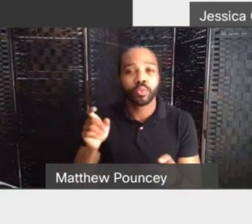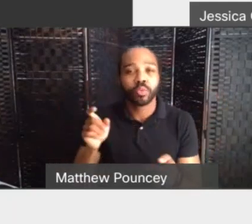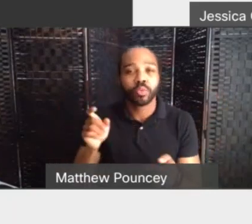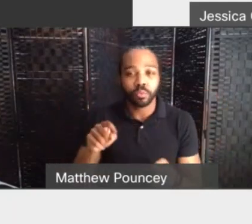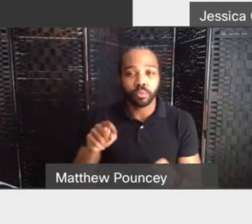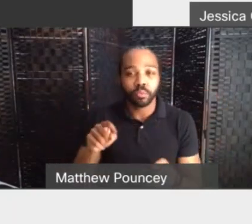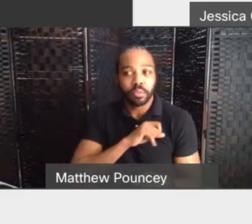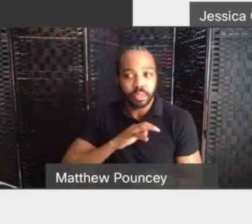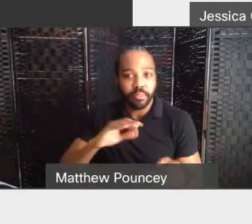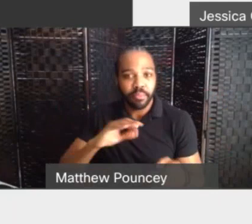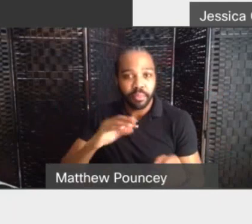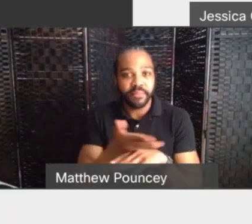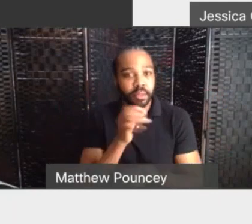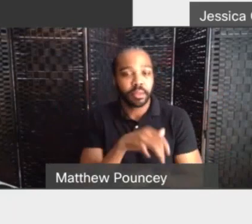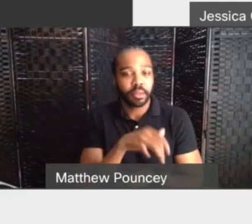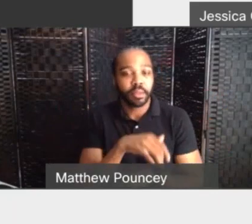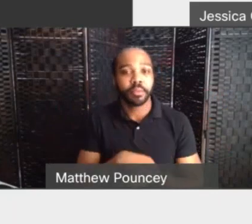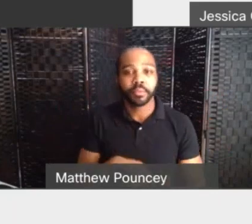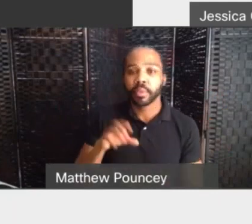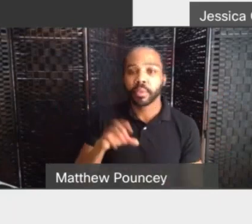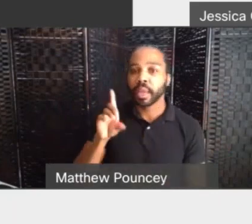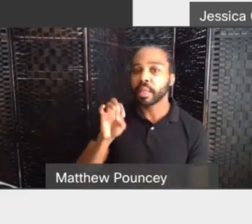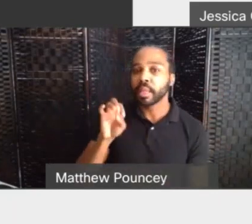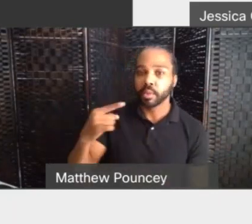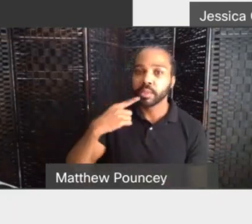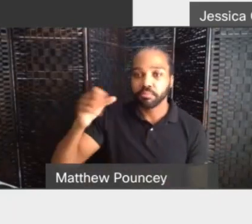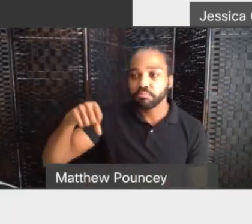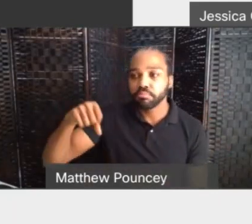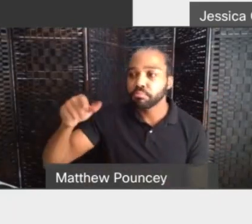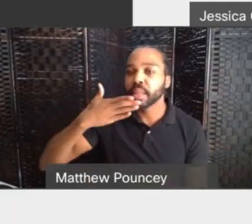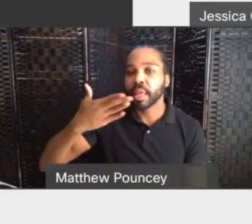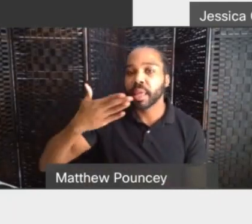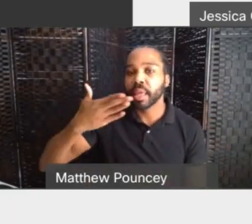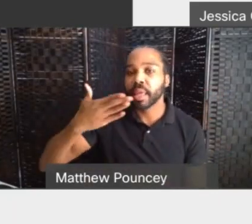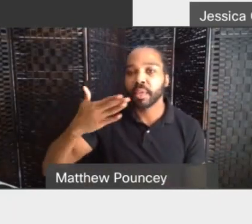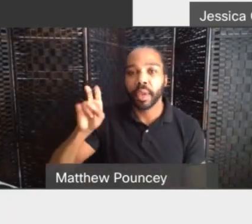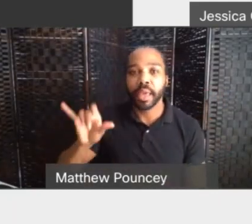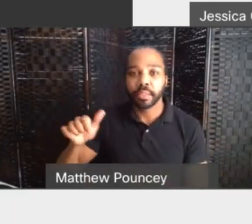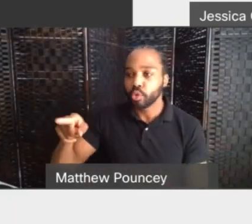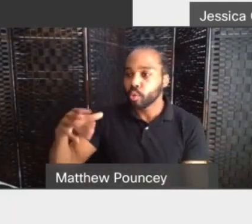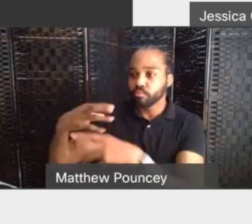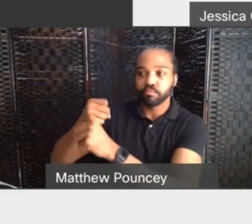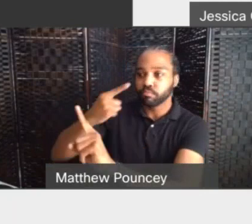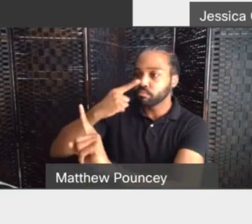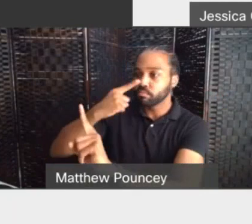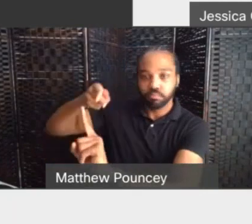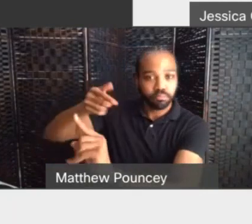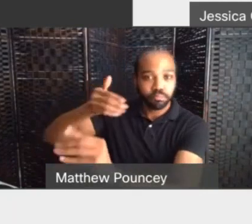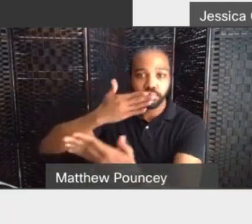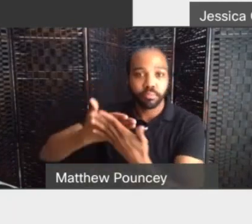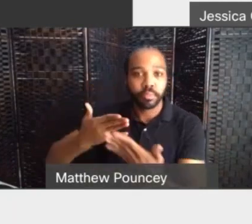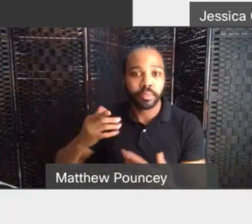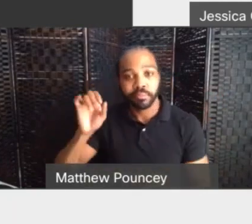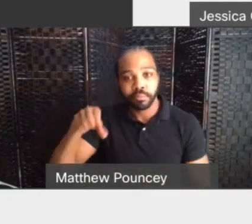it. Yeah, thanks, Director Reese. You summarized it pretty well. Yes, that